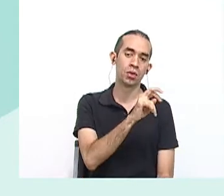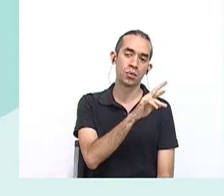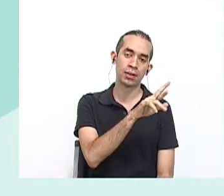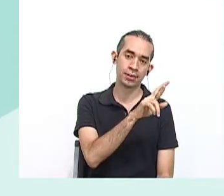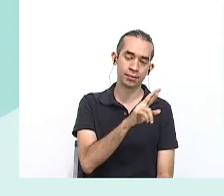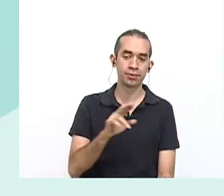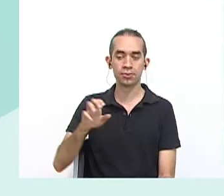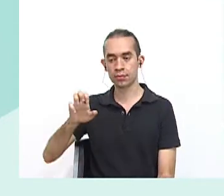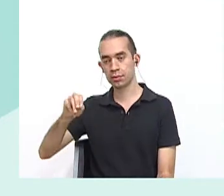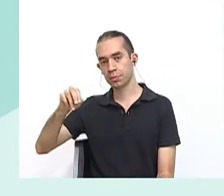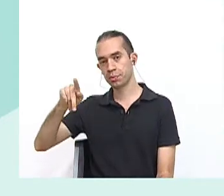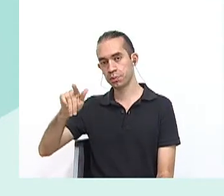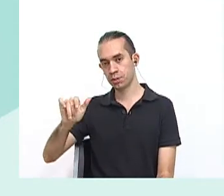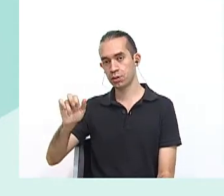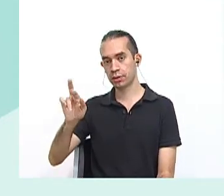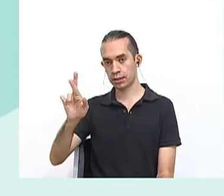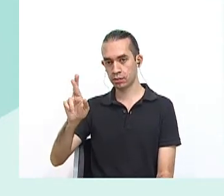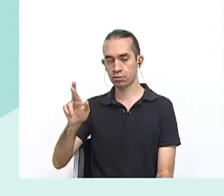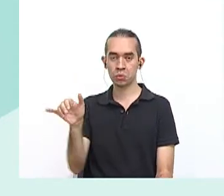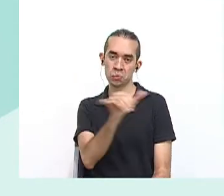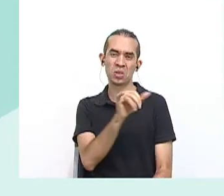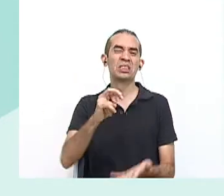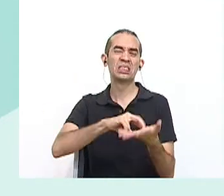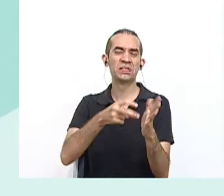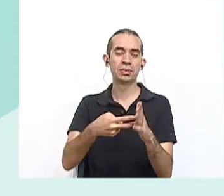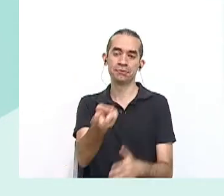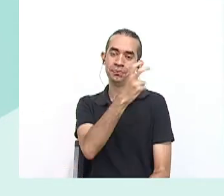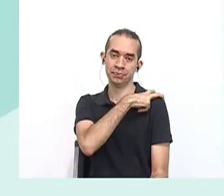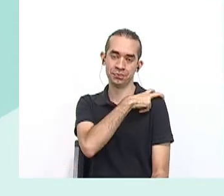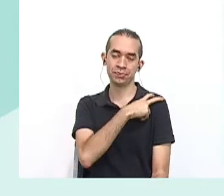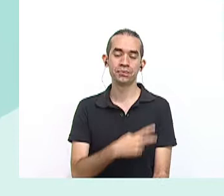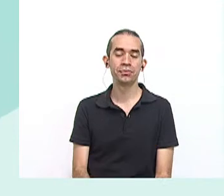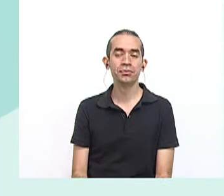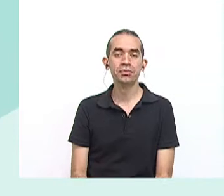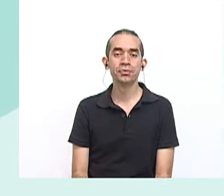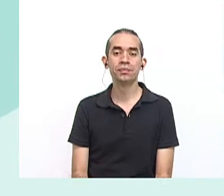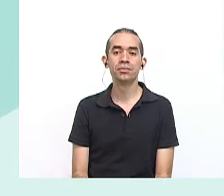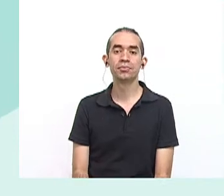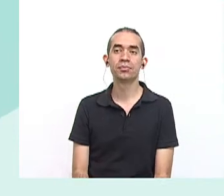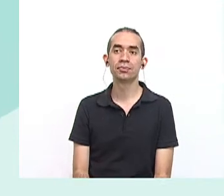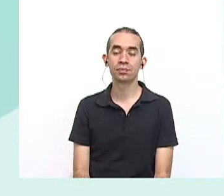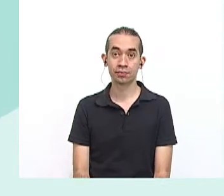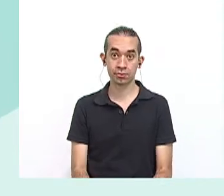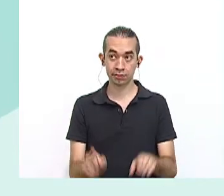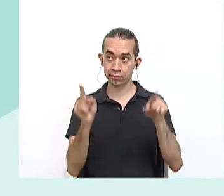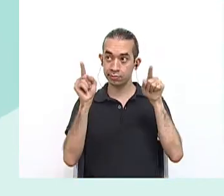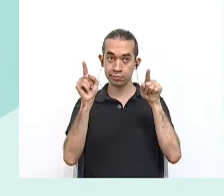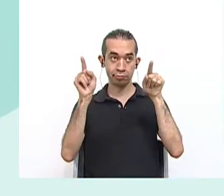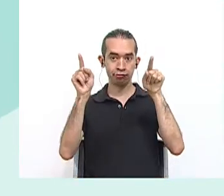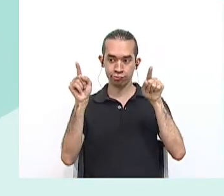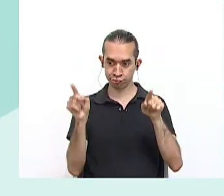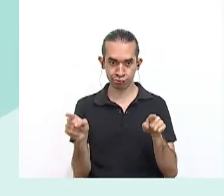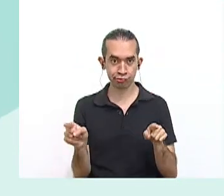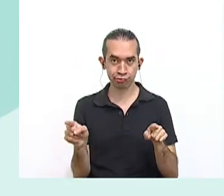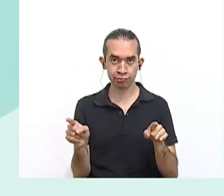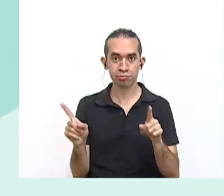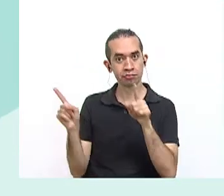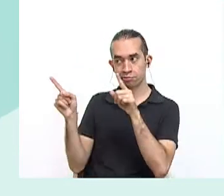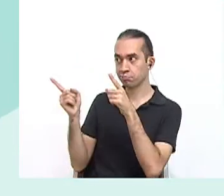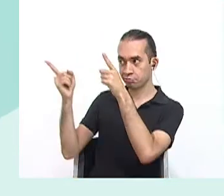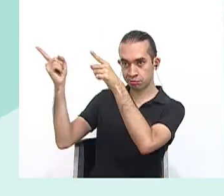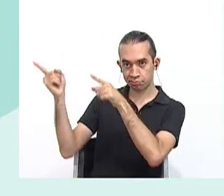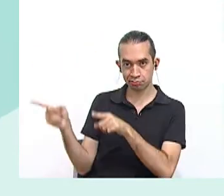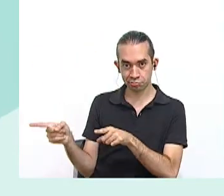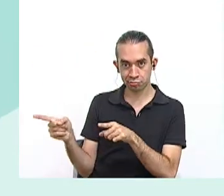are also synonyms. All right? Now, using these words over here, or some of these words,